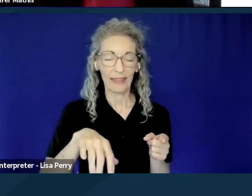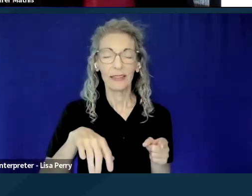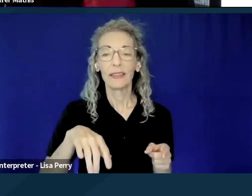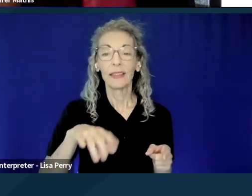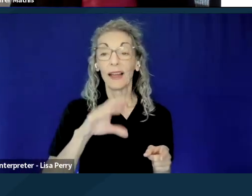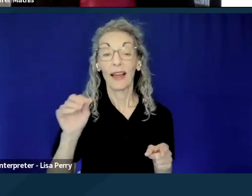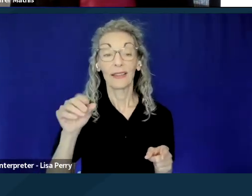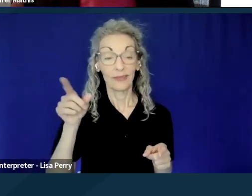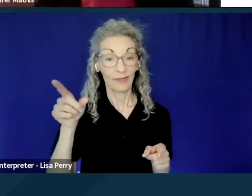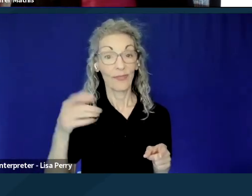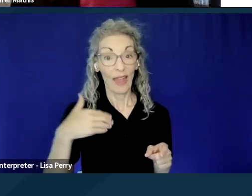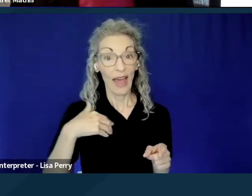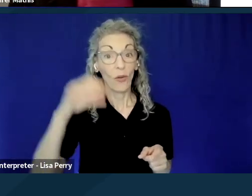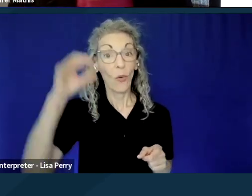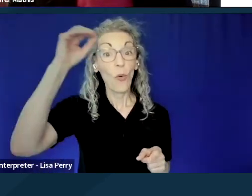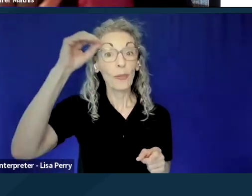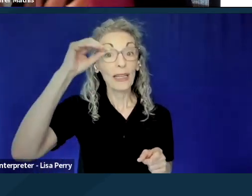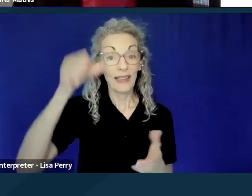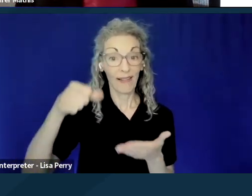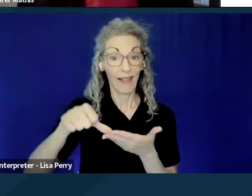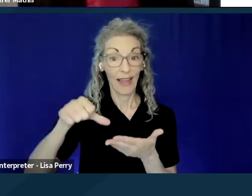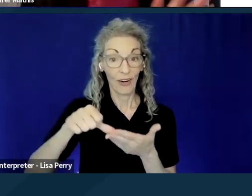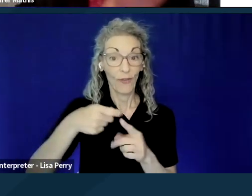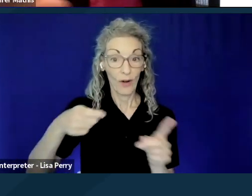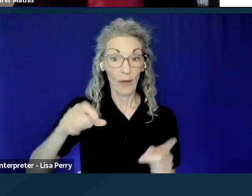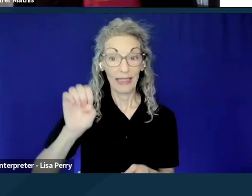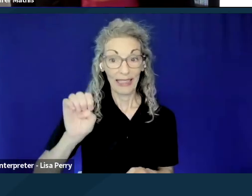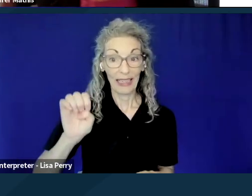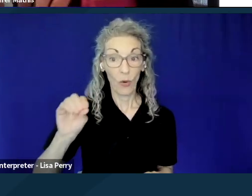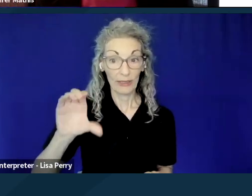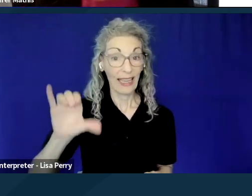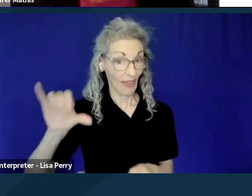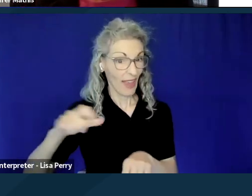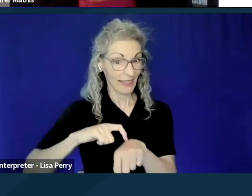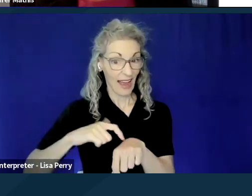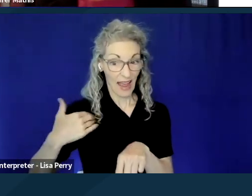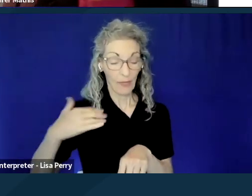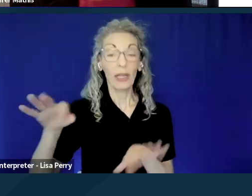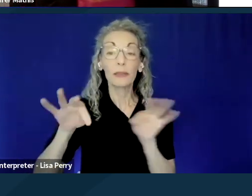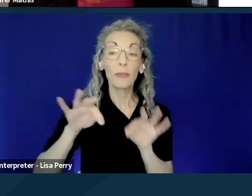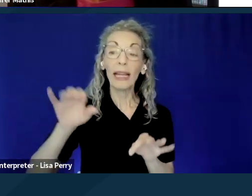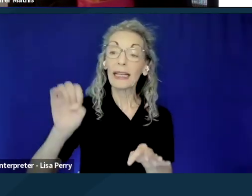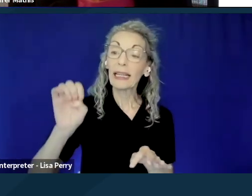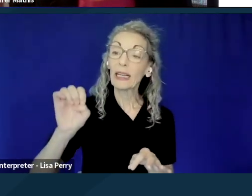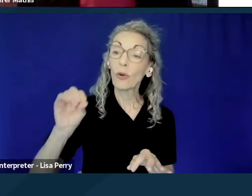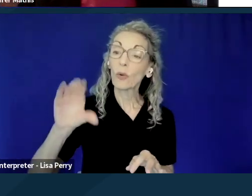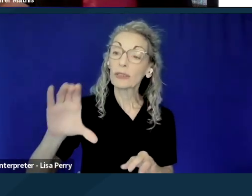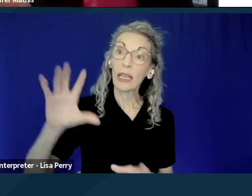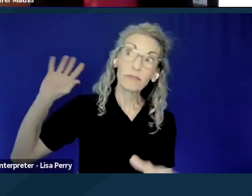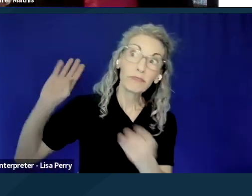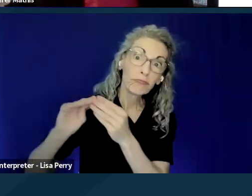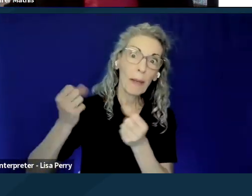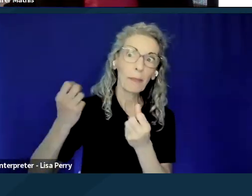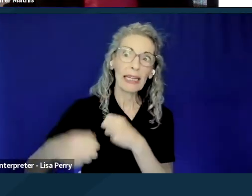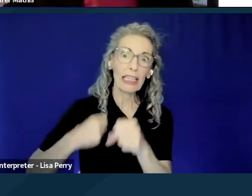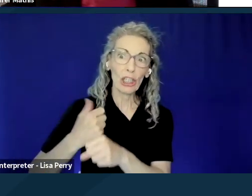actually an opinion letter from the EEOC explaining the EEOC's longstanding position over many years, which